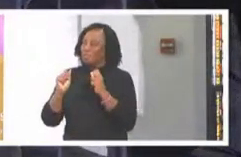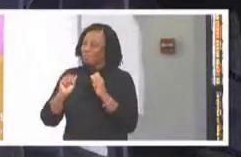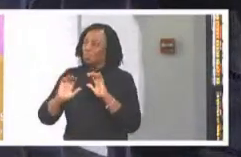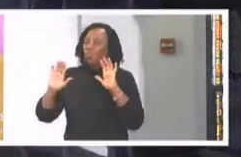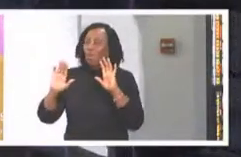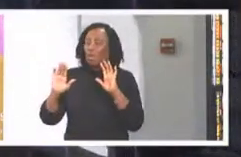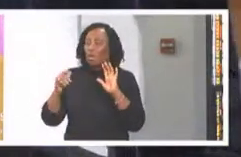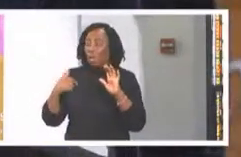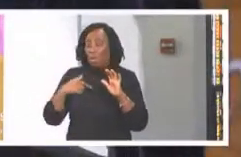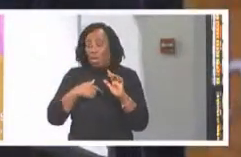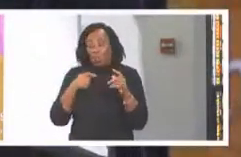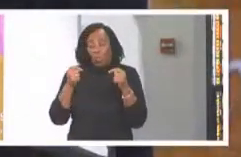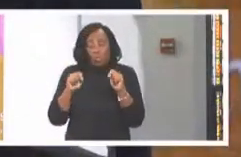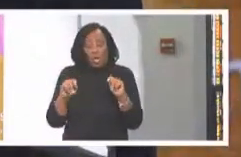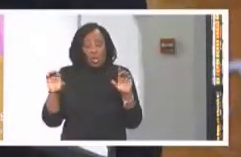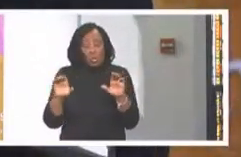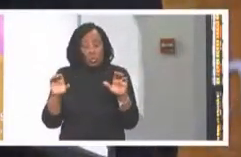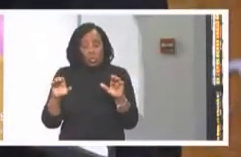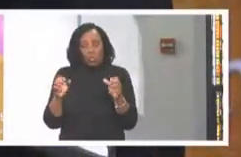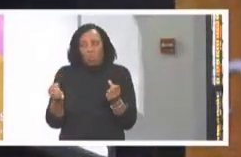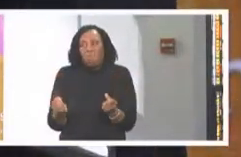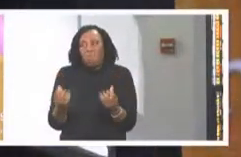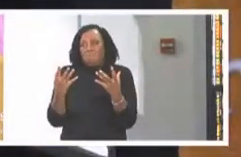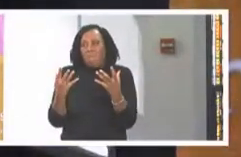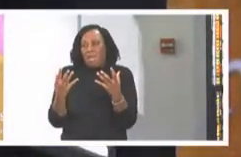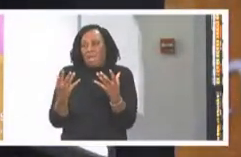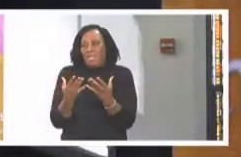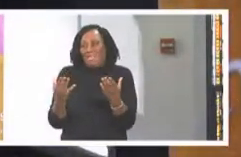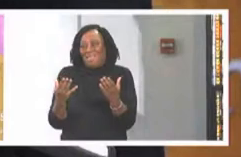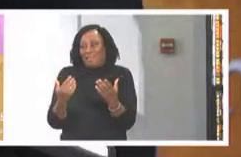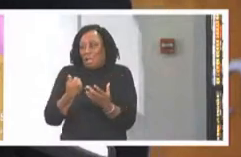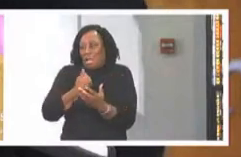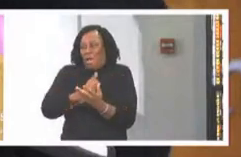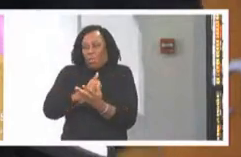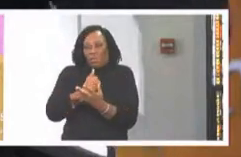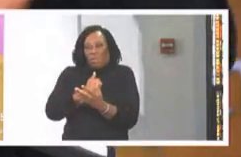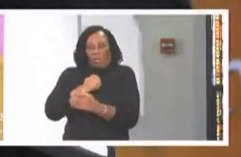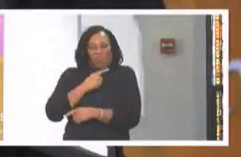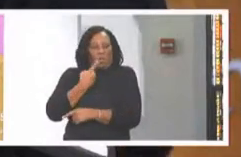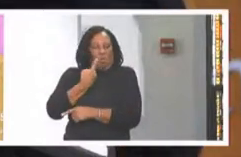things in 2022 in our own strength.